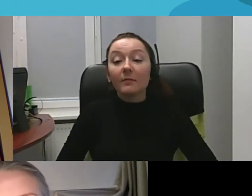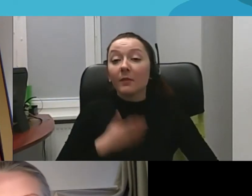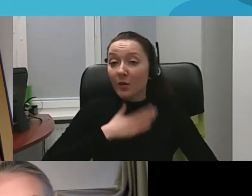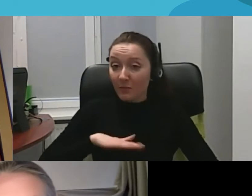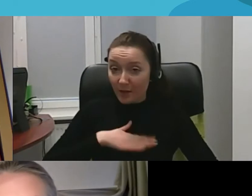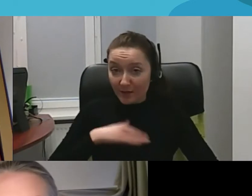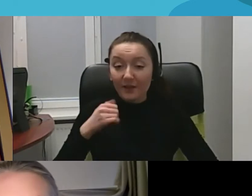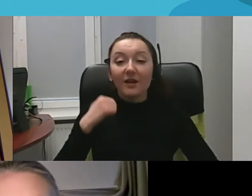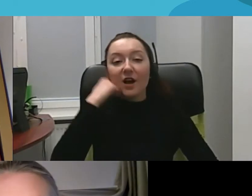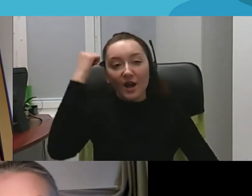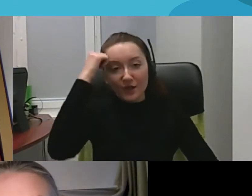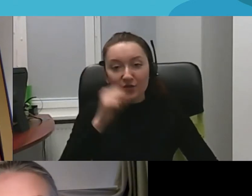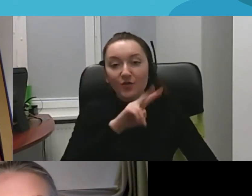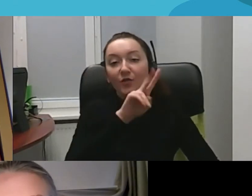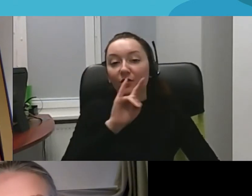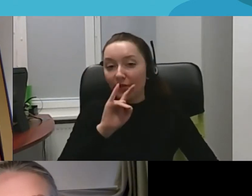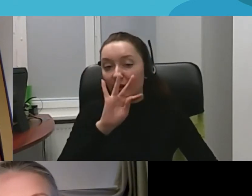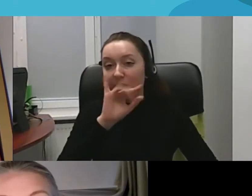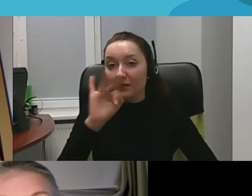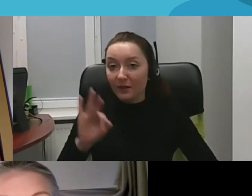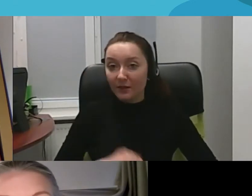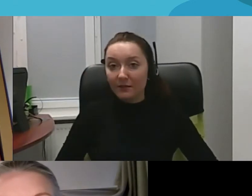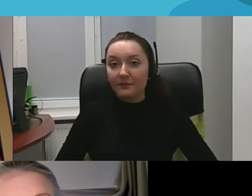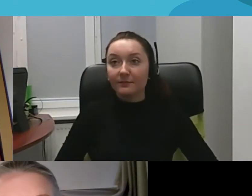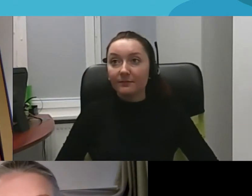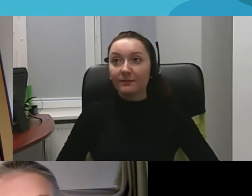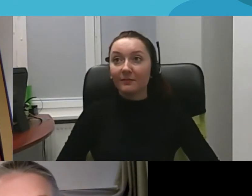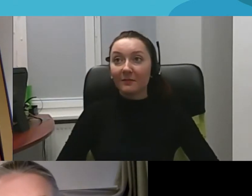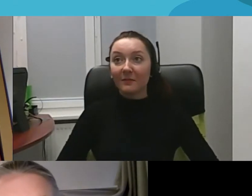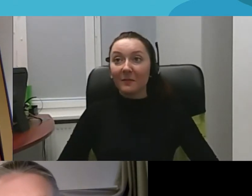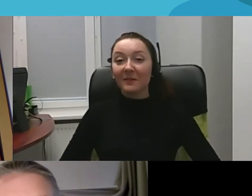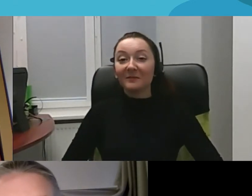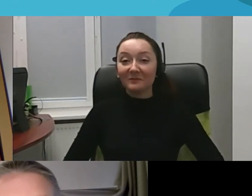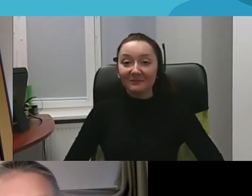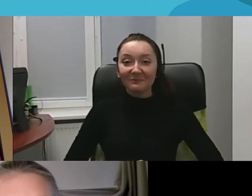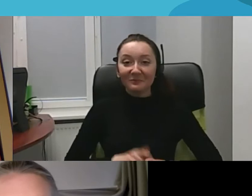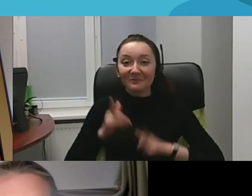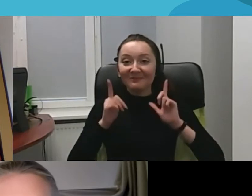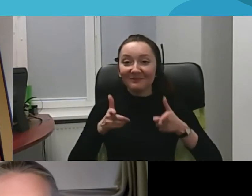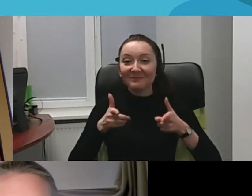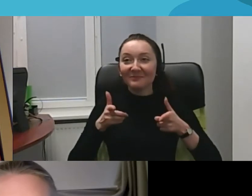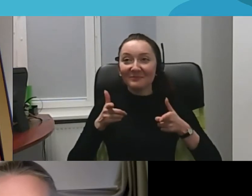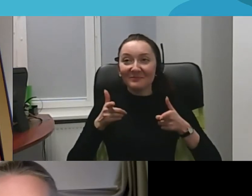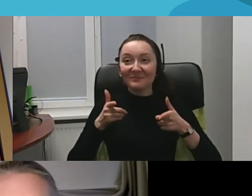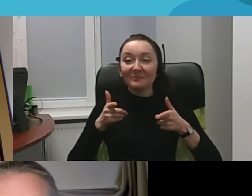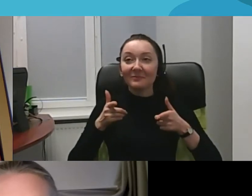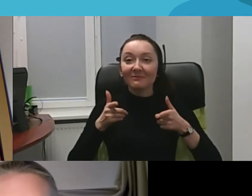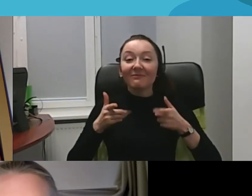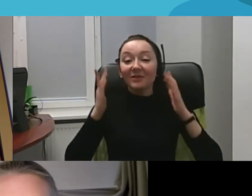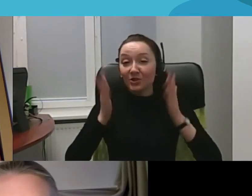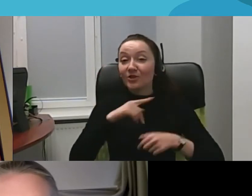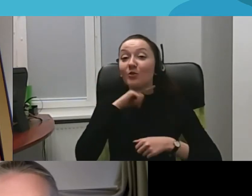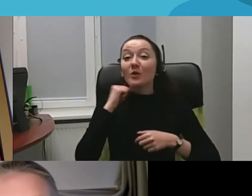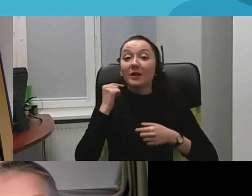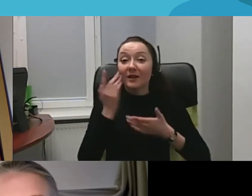everyone, for organizing this event. So indeed, there are many institutions in the UN, and the mandate that I've been holding for the